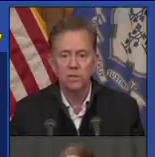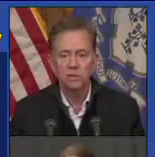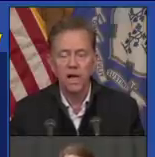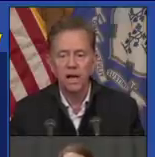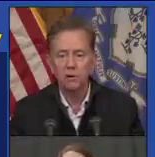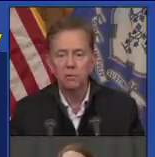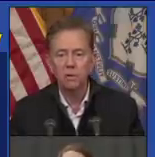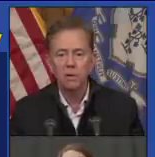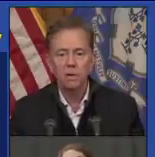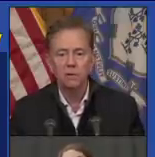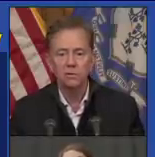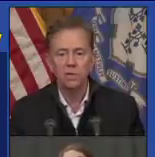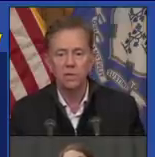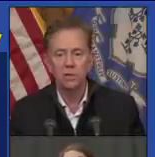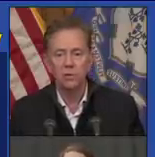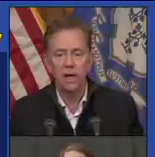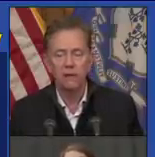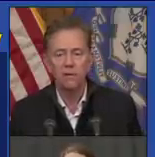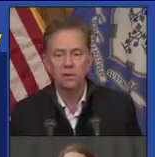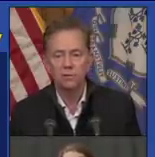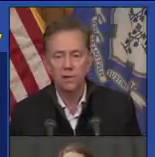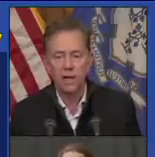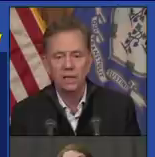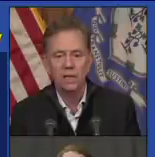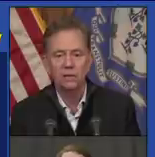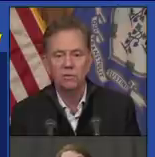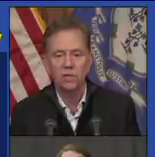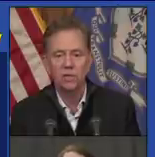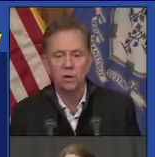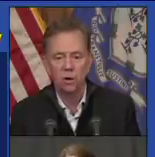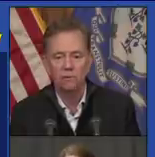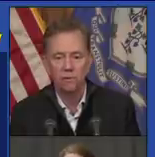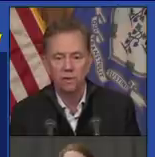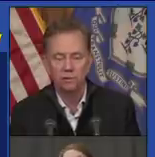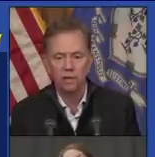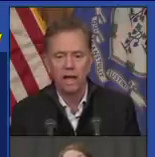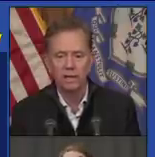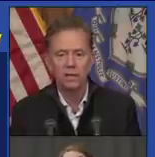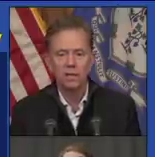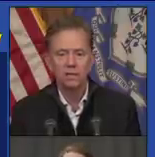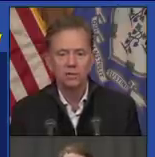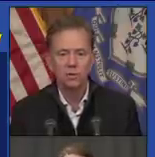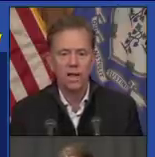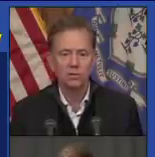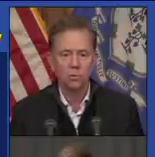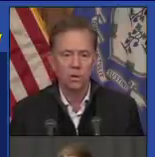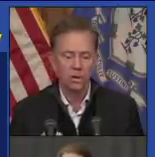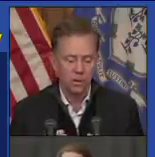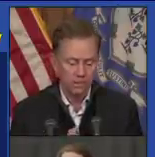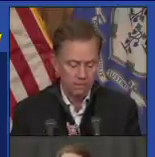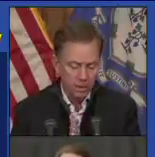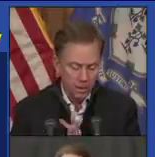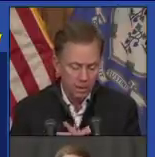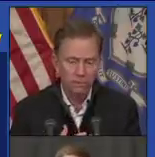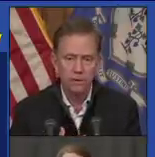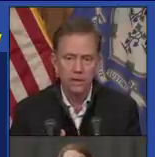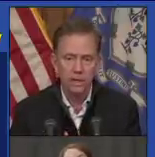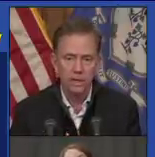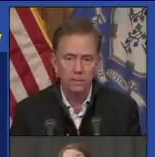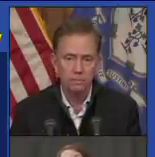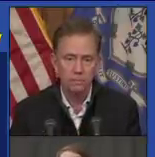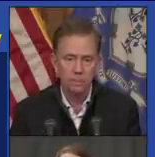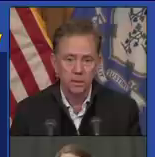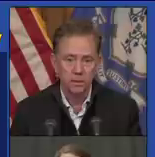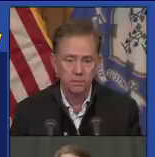is down. You'll see that New Haven is flat, and you'll see that Hartford is flat. So that's where you're